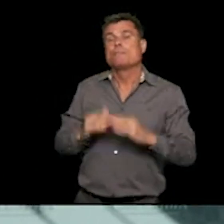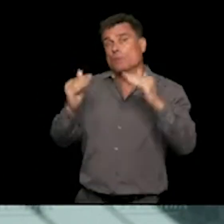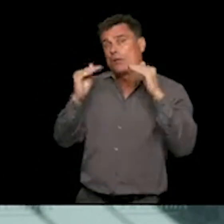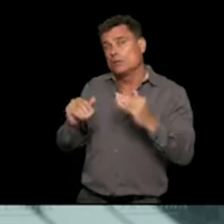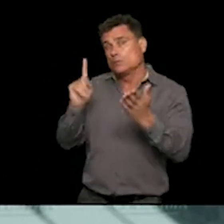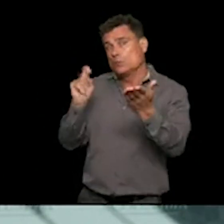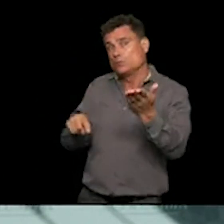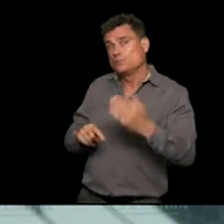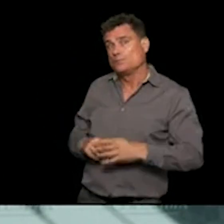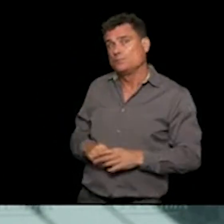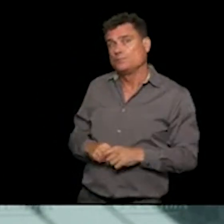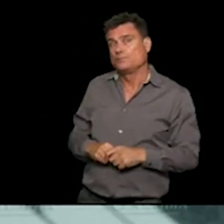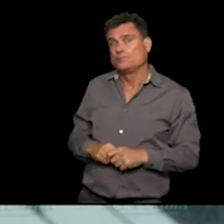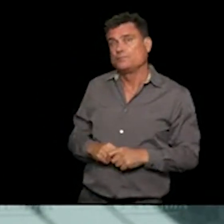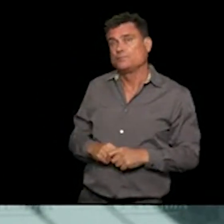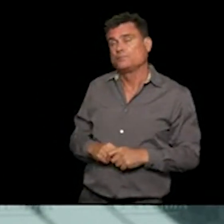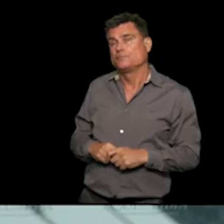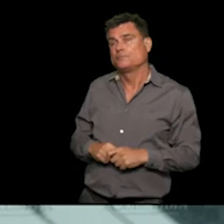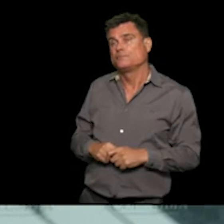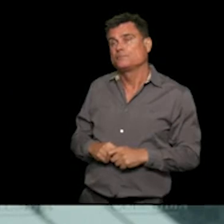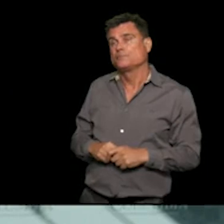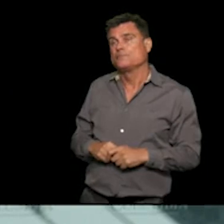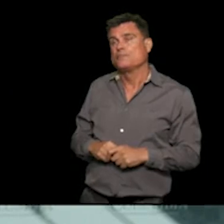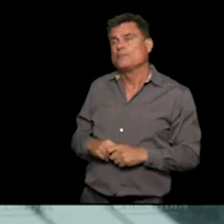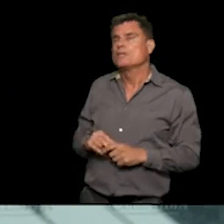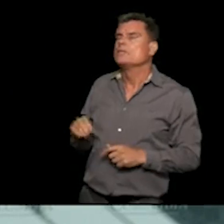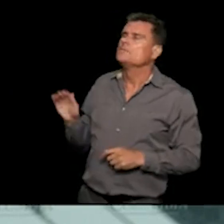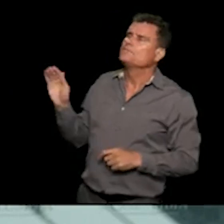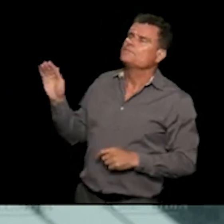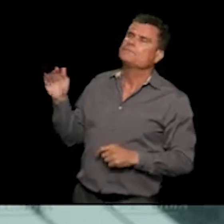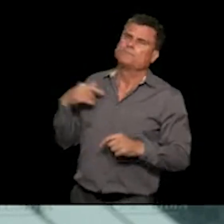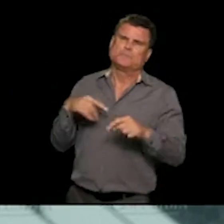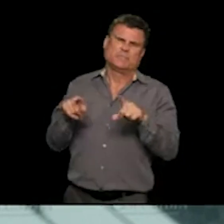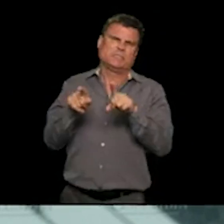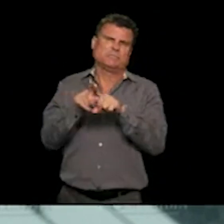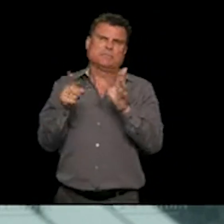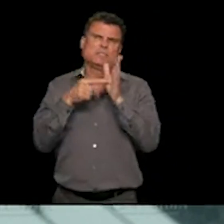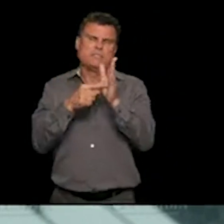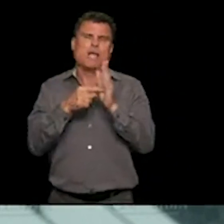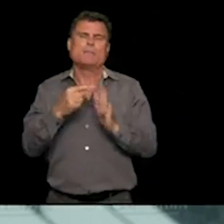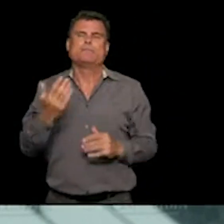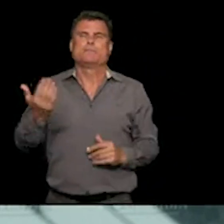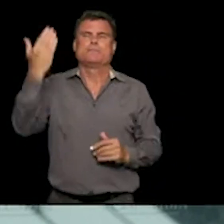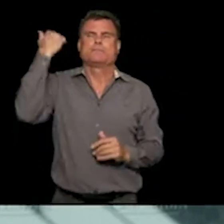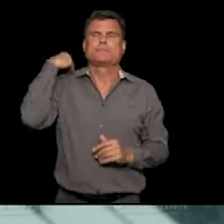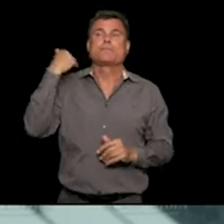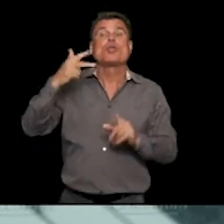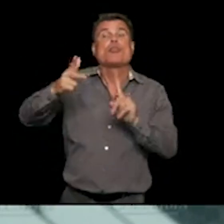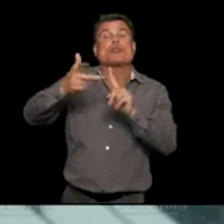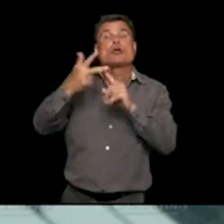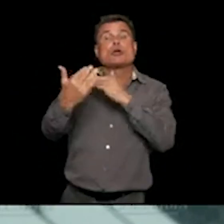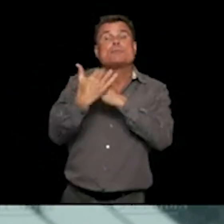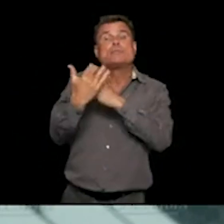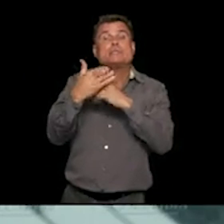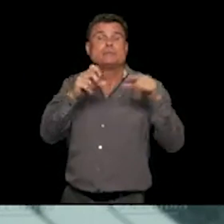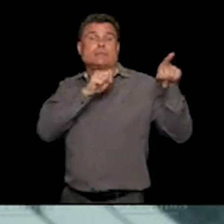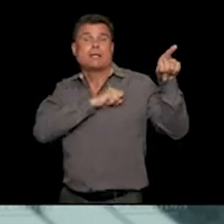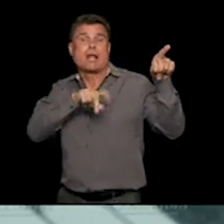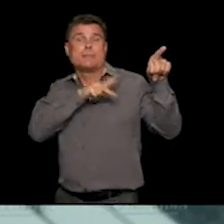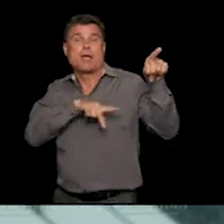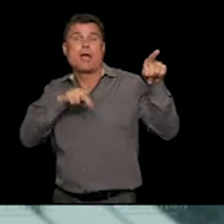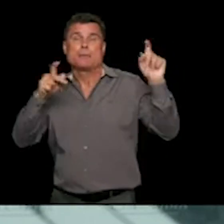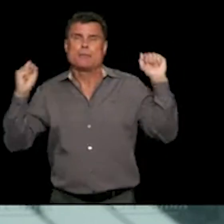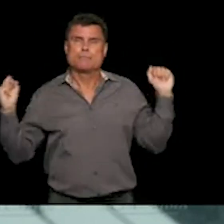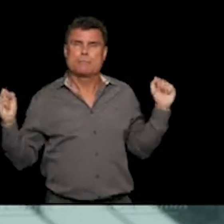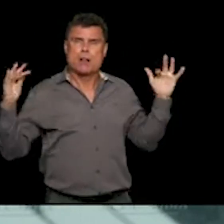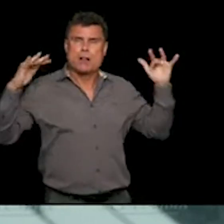Sure. I guess maybe I would just pivot and kind of use the example of that beach party that happened at Third Beach a while ago, and how